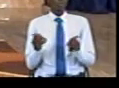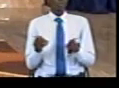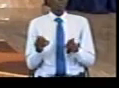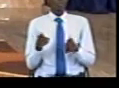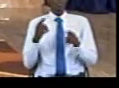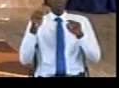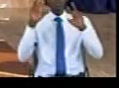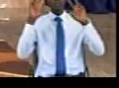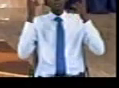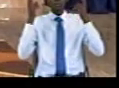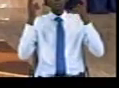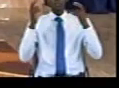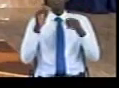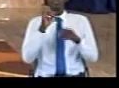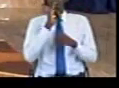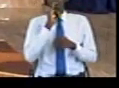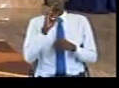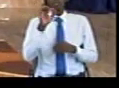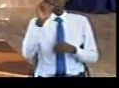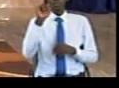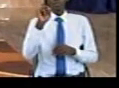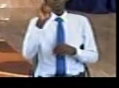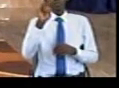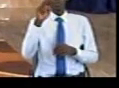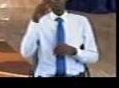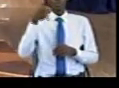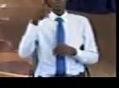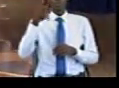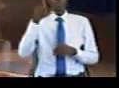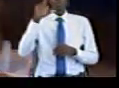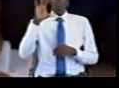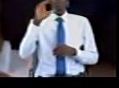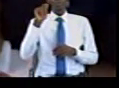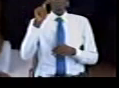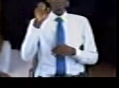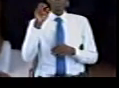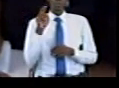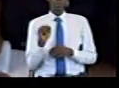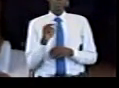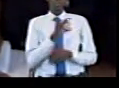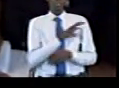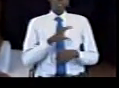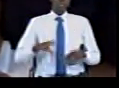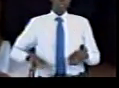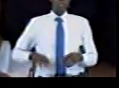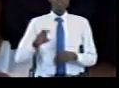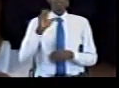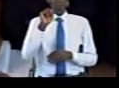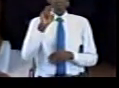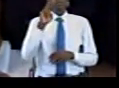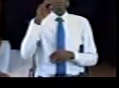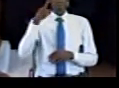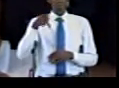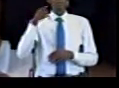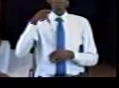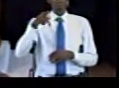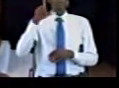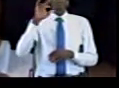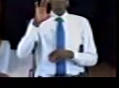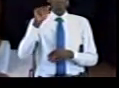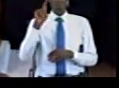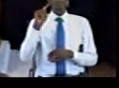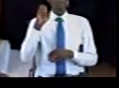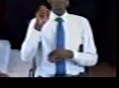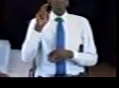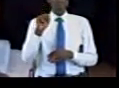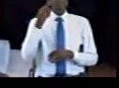it supplication. Christ's supplication for our sanctification. Look at verse 13